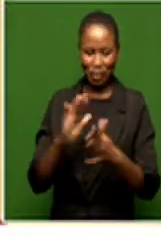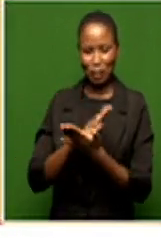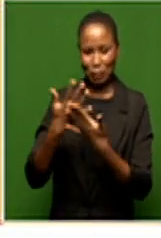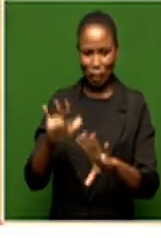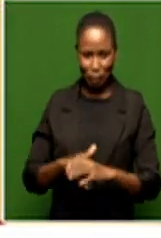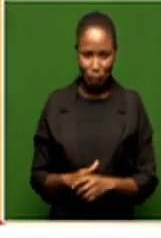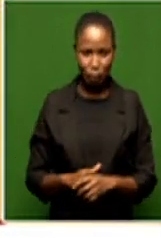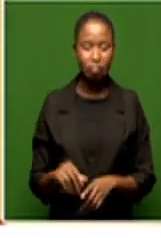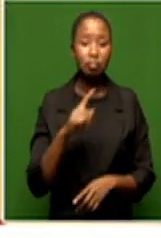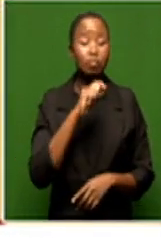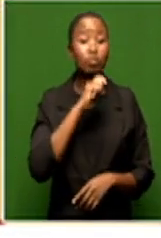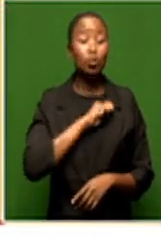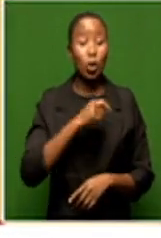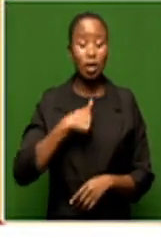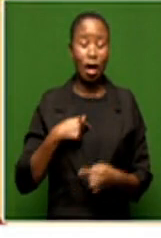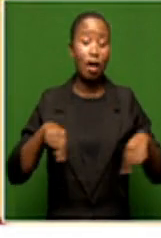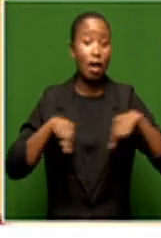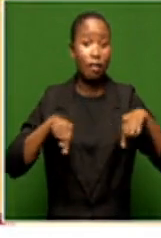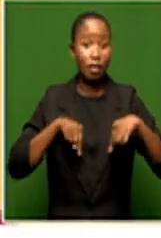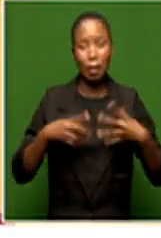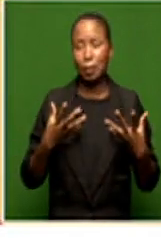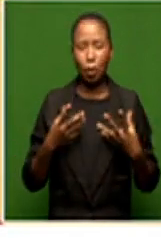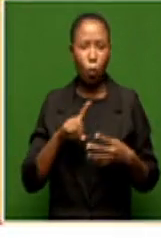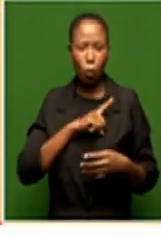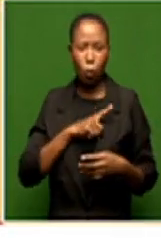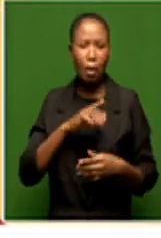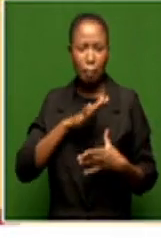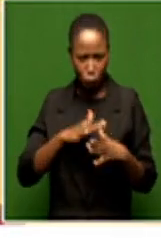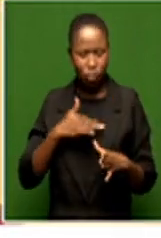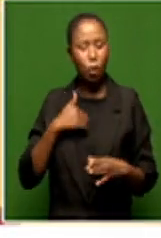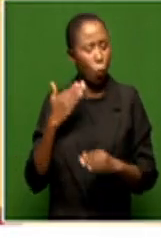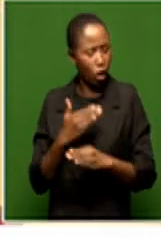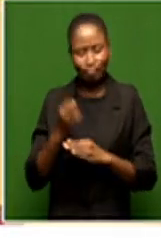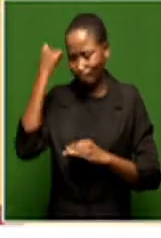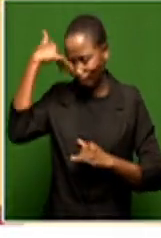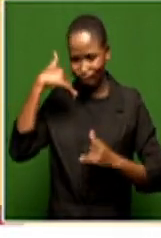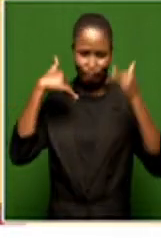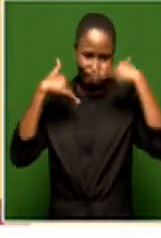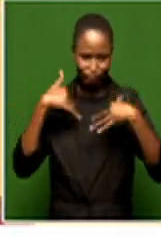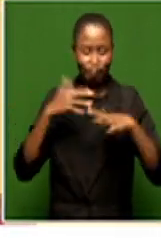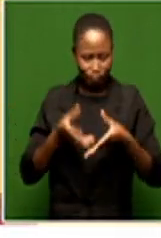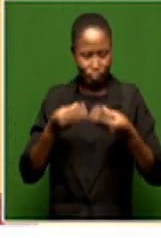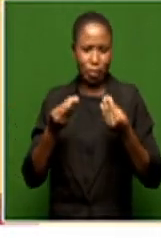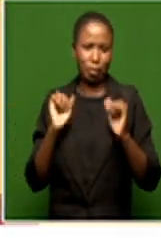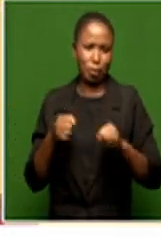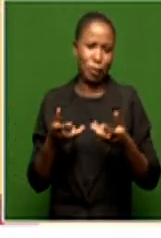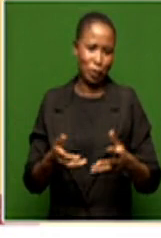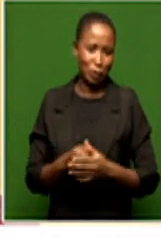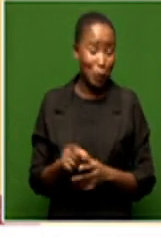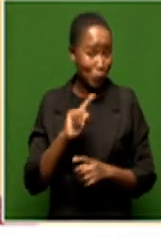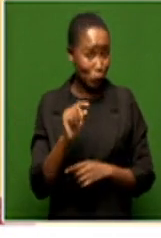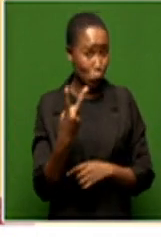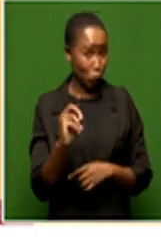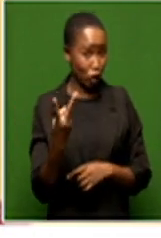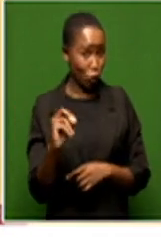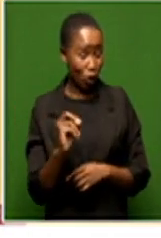nervous because I know that I worked extremely hard to achieve the marks that I think I got. It is no secret that 2020 was a